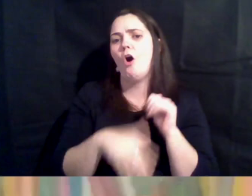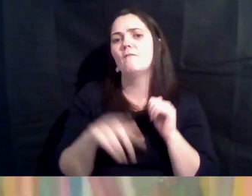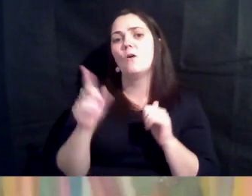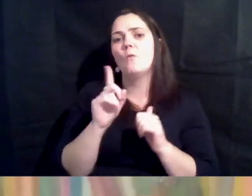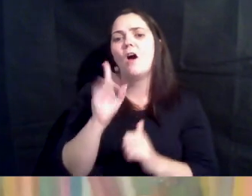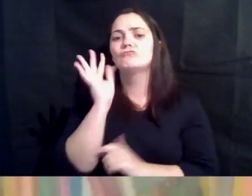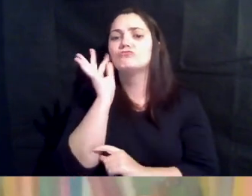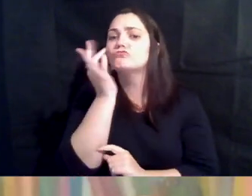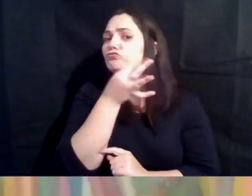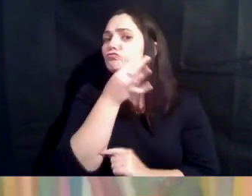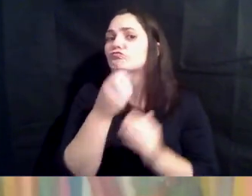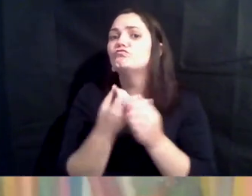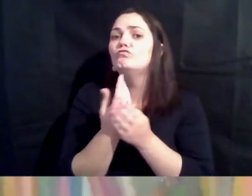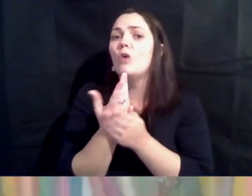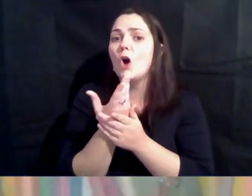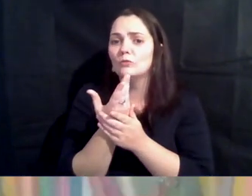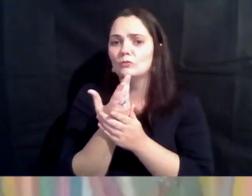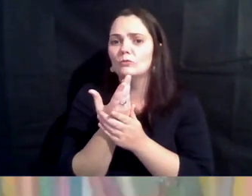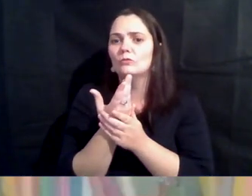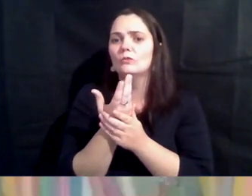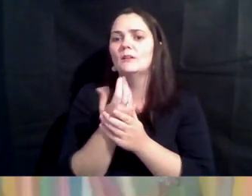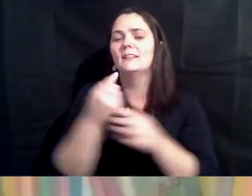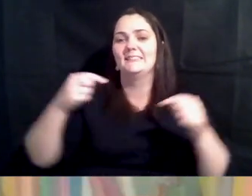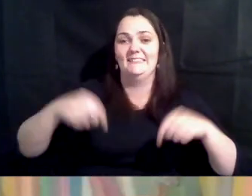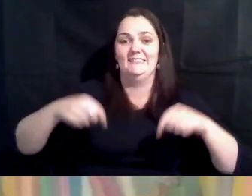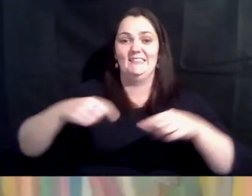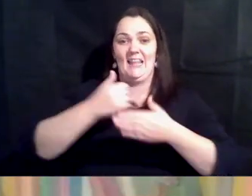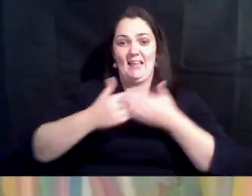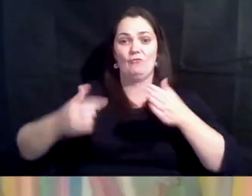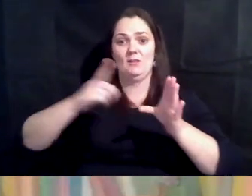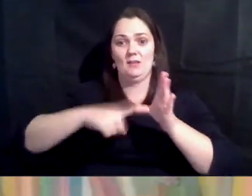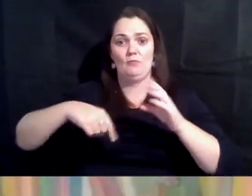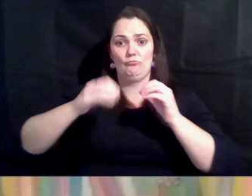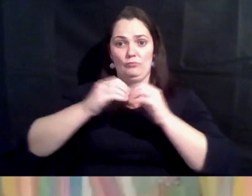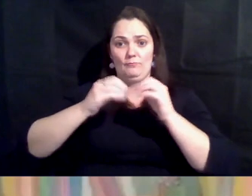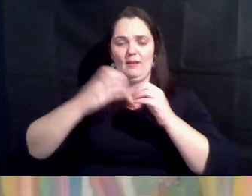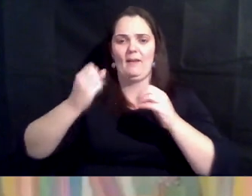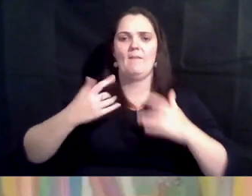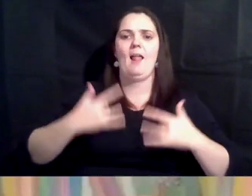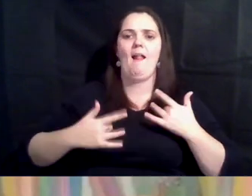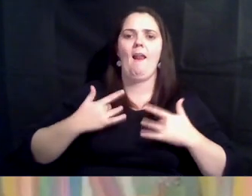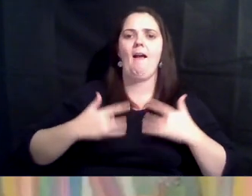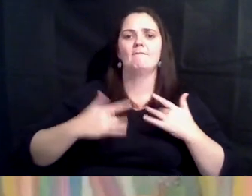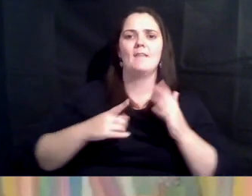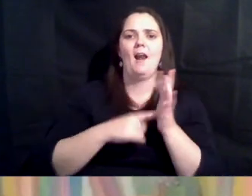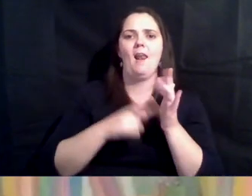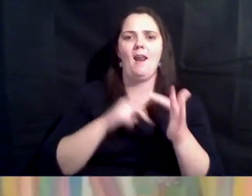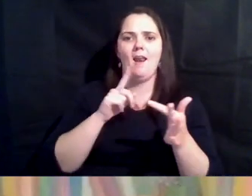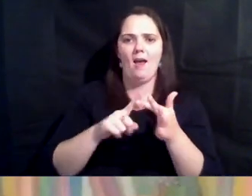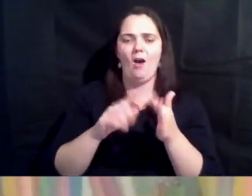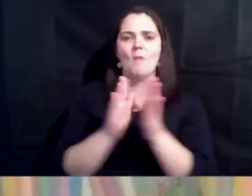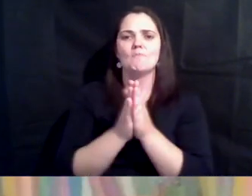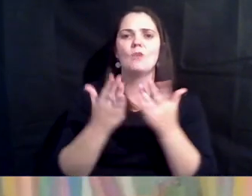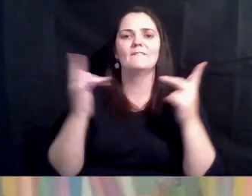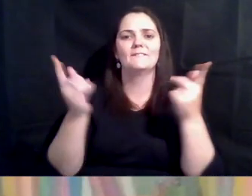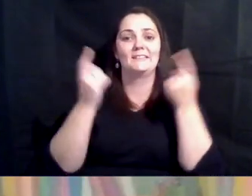as well. Here in Brisbane every year there's the Lifeline Book Fest, and that is the best fair of old books. And when I go,